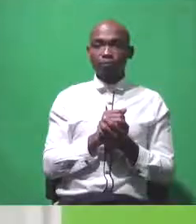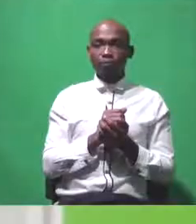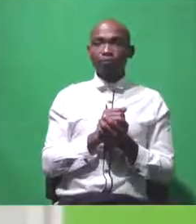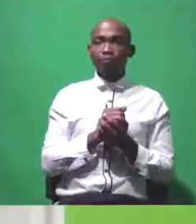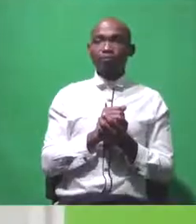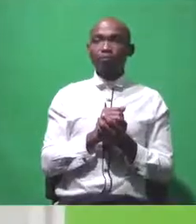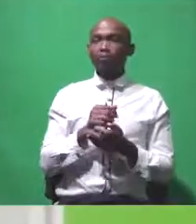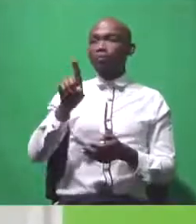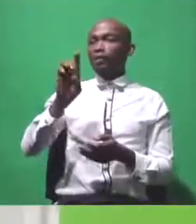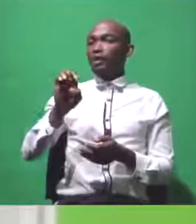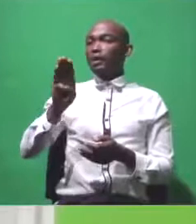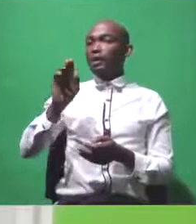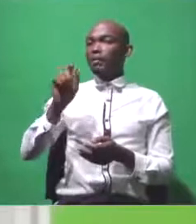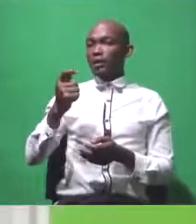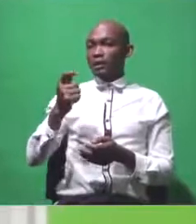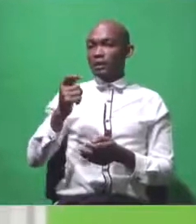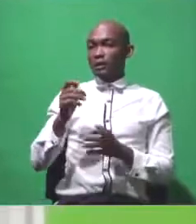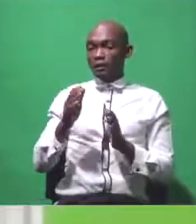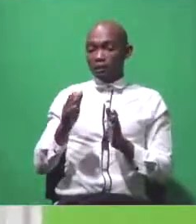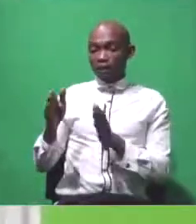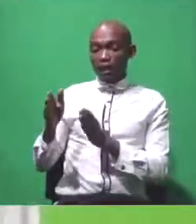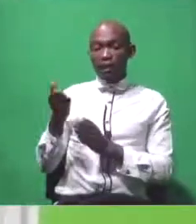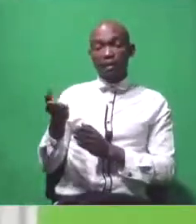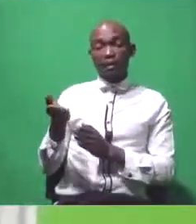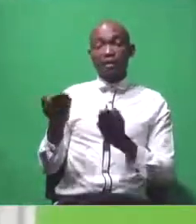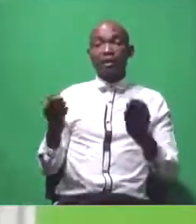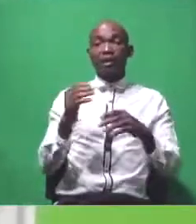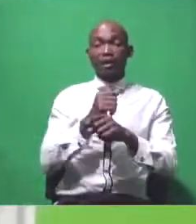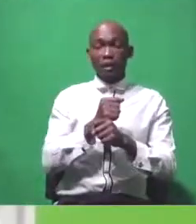181, 156, 105, 79, 10, 18, 29, 48, 170. You got, I think, 531. The debit side, you got